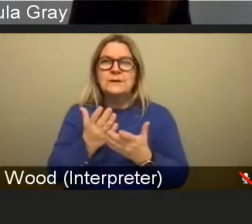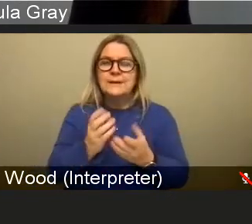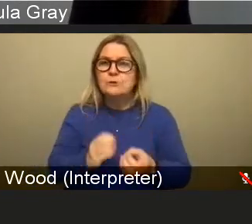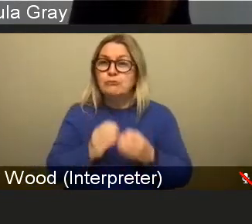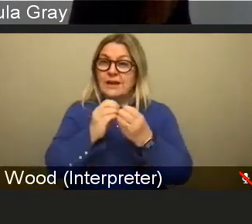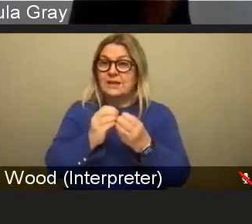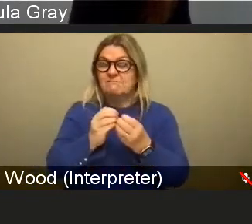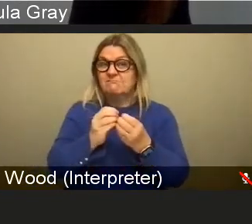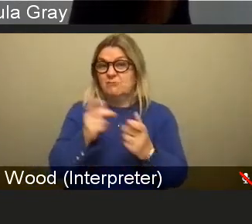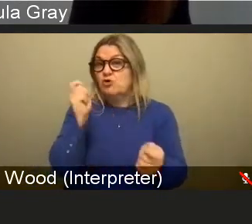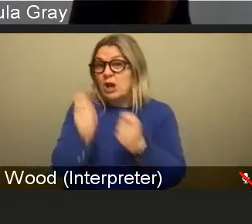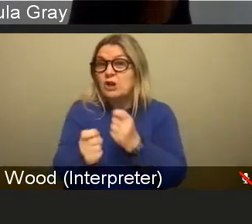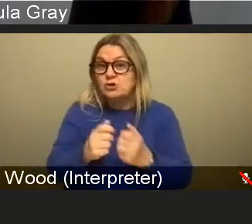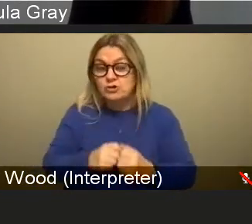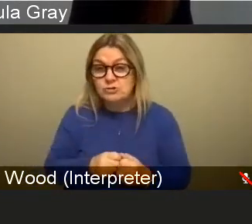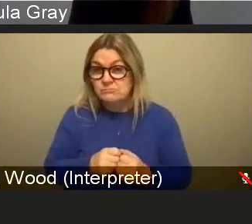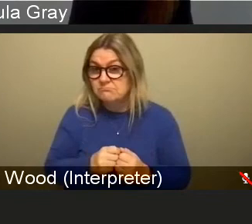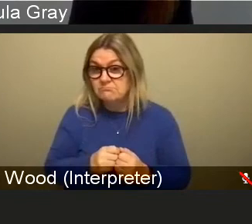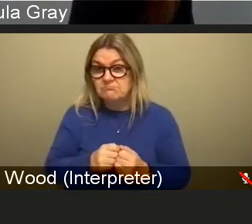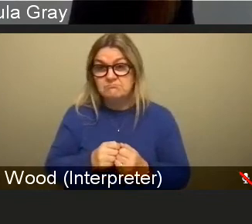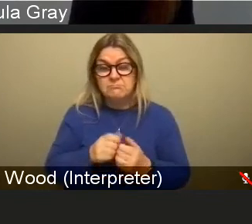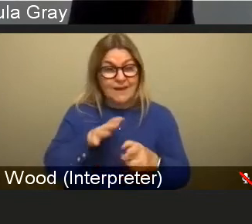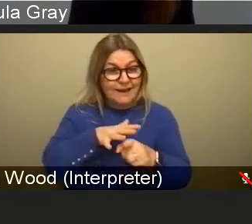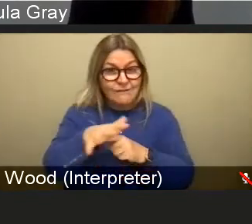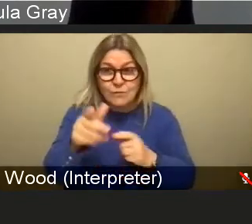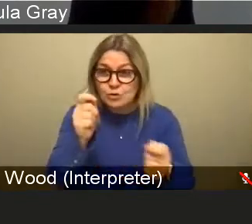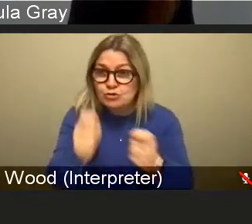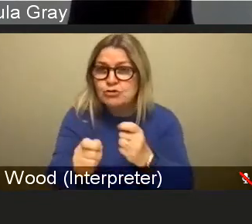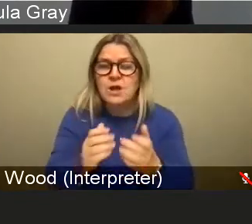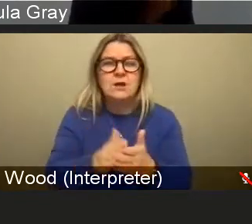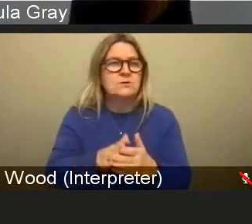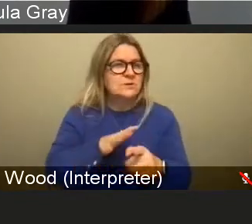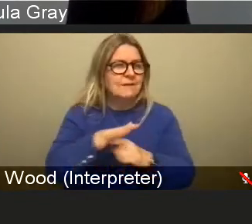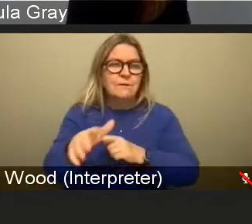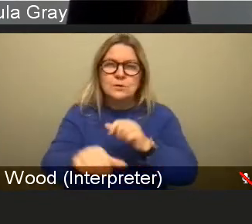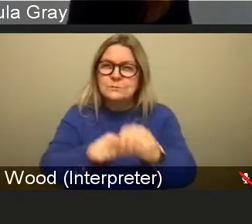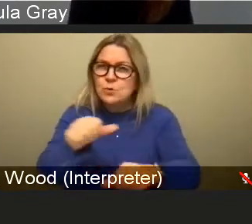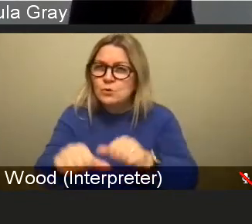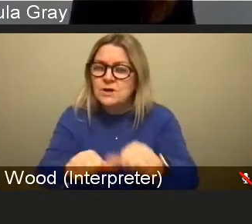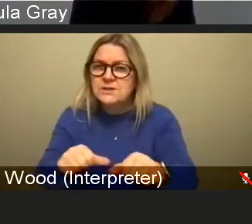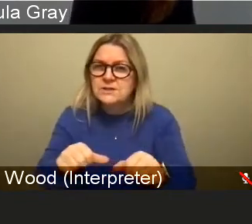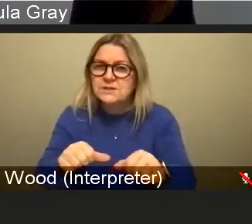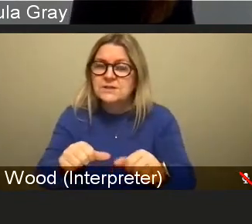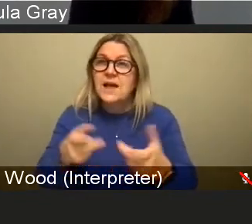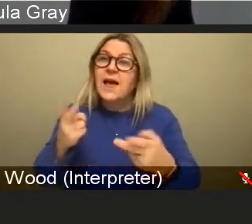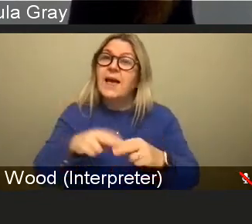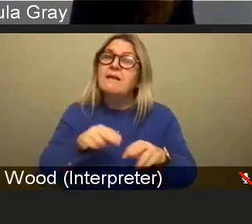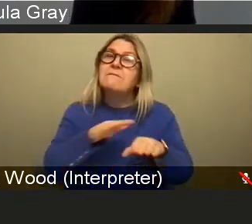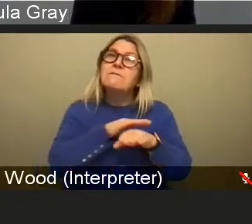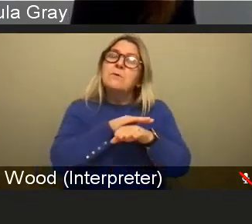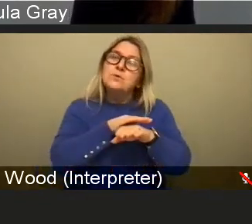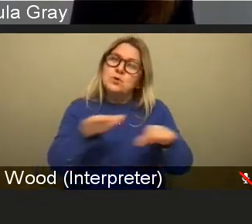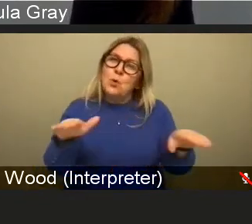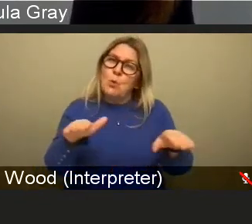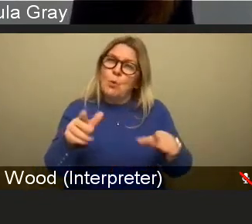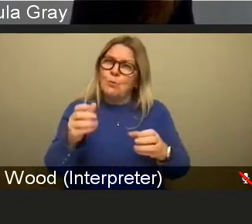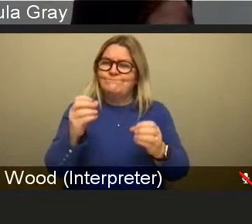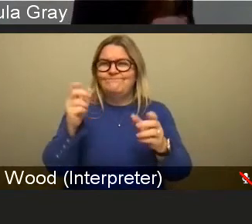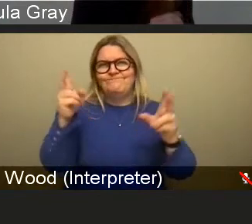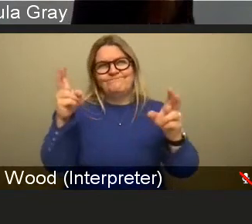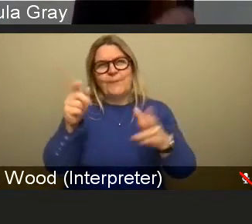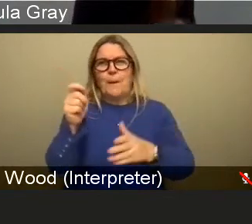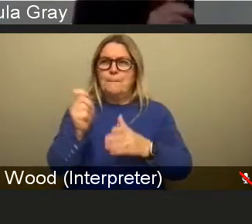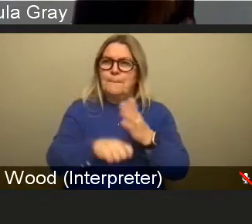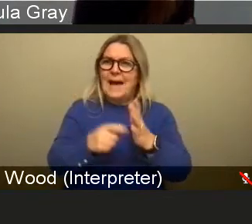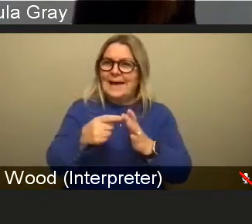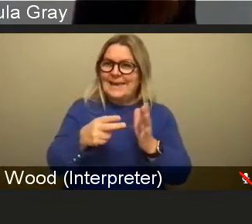and to effect progress. And it's not because if it wasn't there, it's not because people are doing it because they